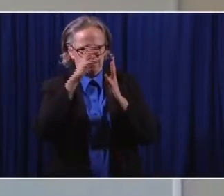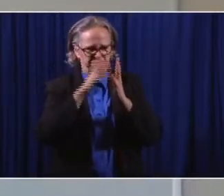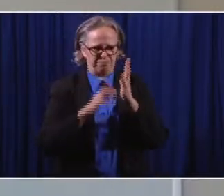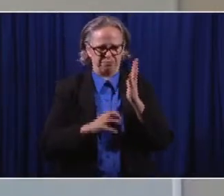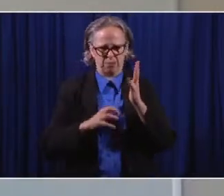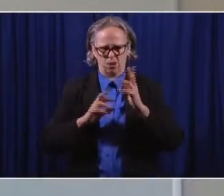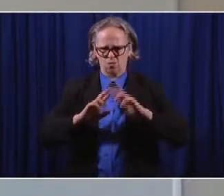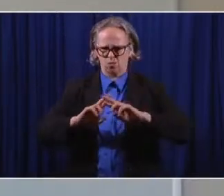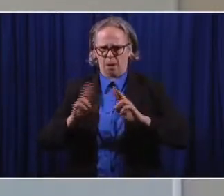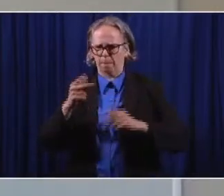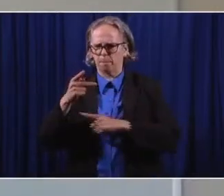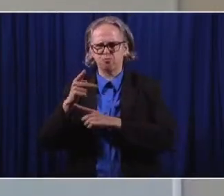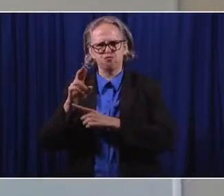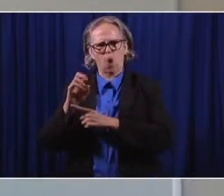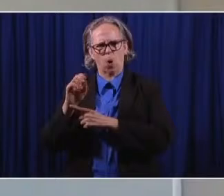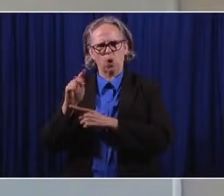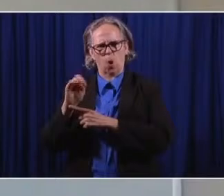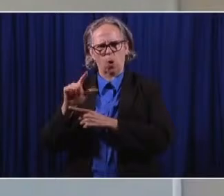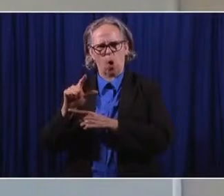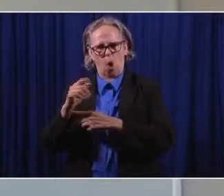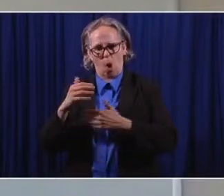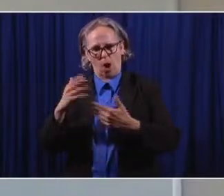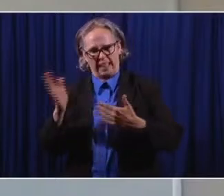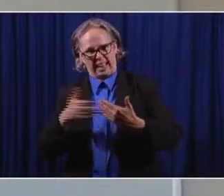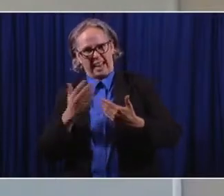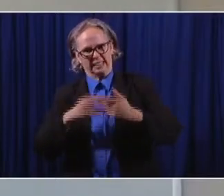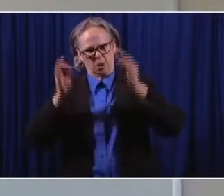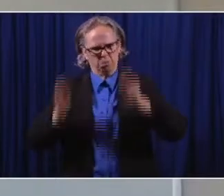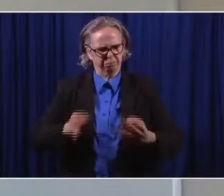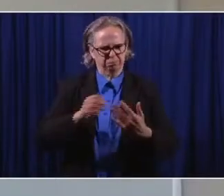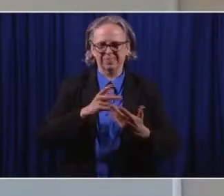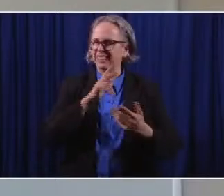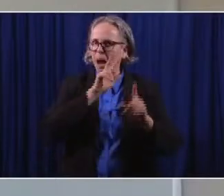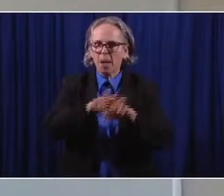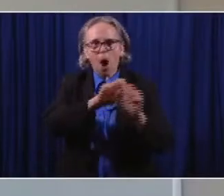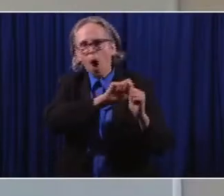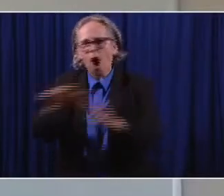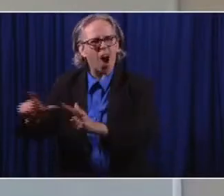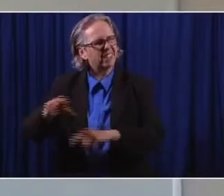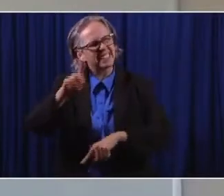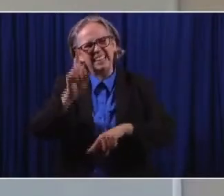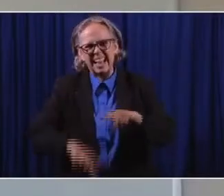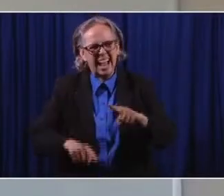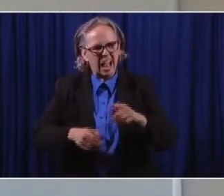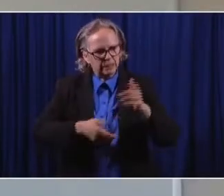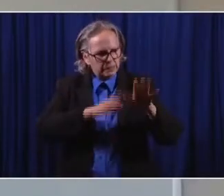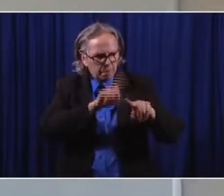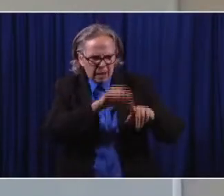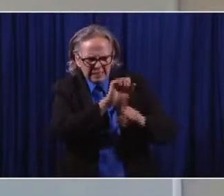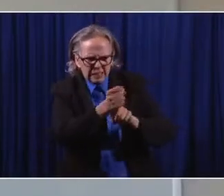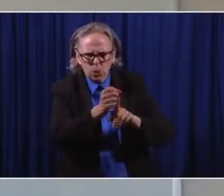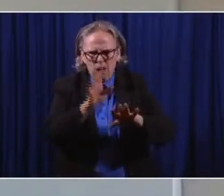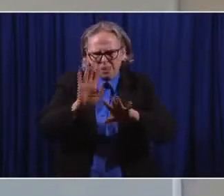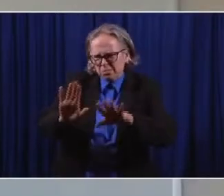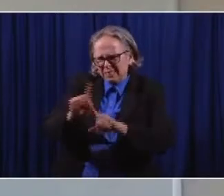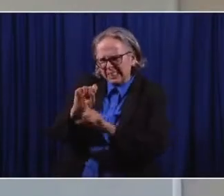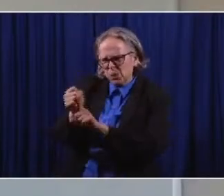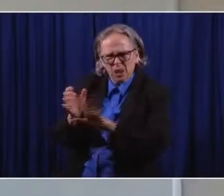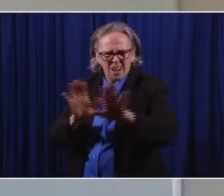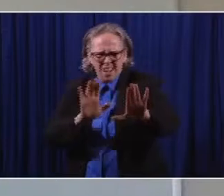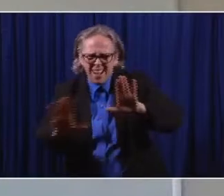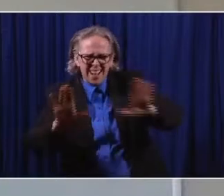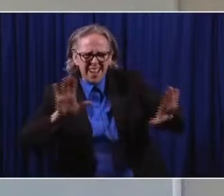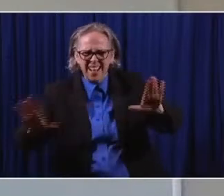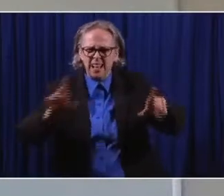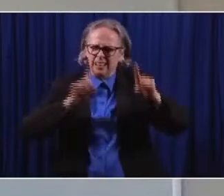since the start. And as soon as we do it, a case comes and blows the whole thing to pieces. So that's just kind of the nature of it. You got to